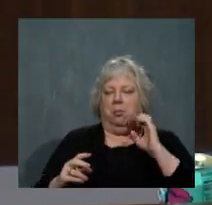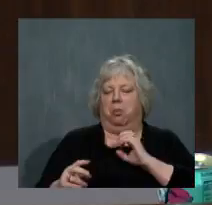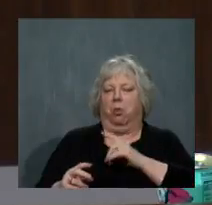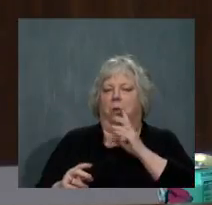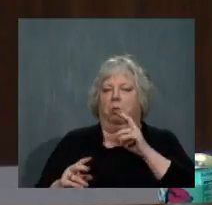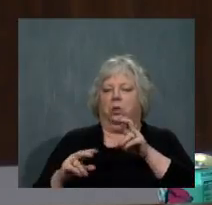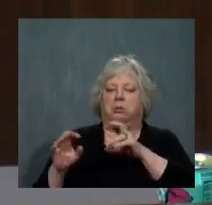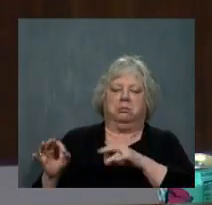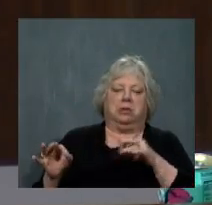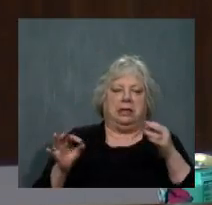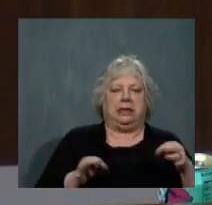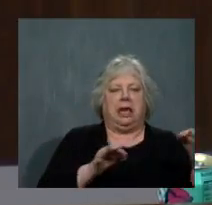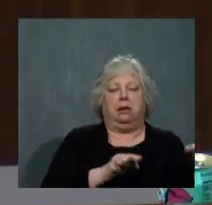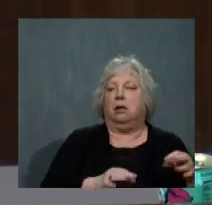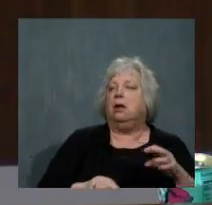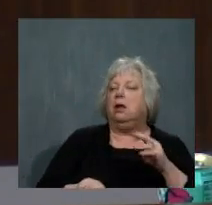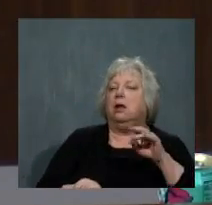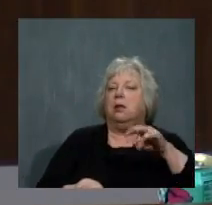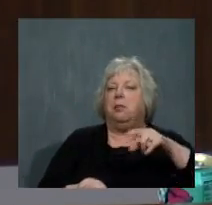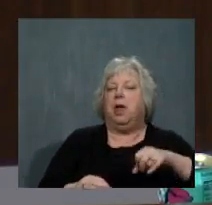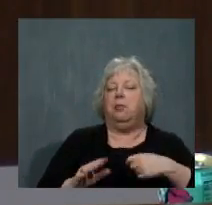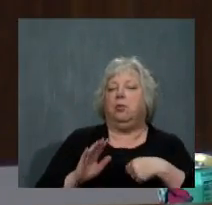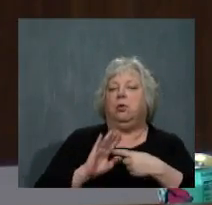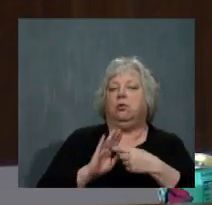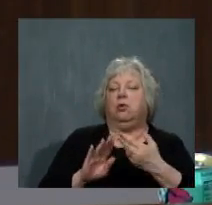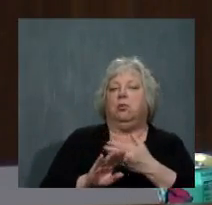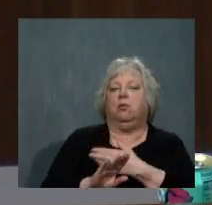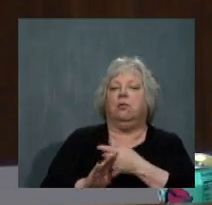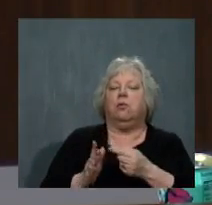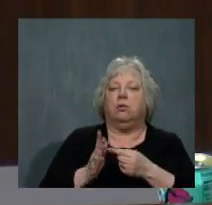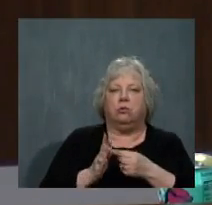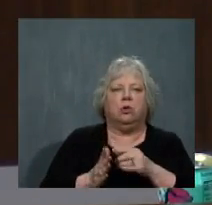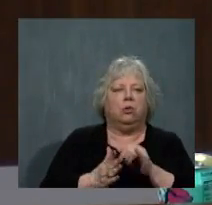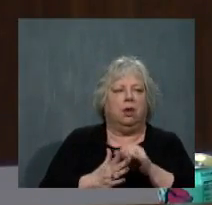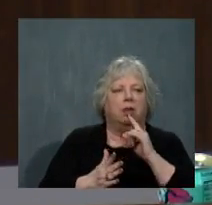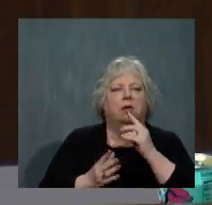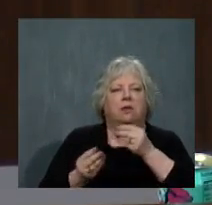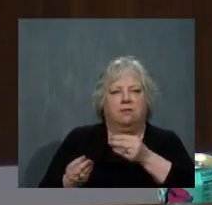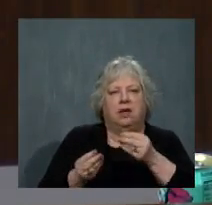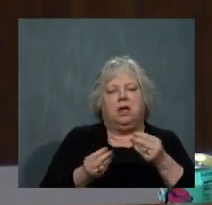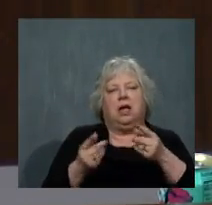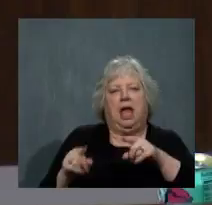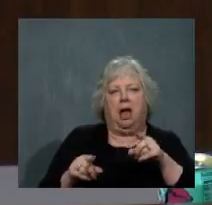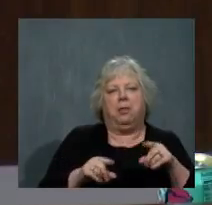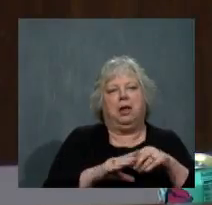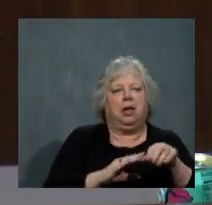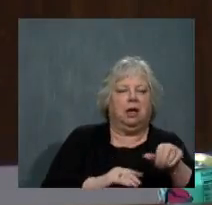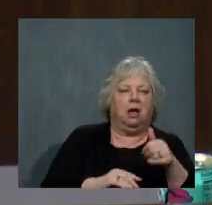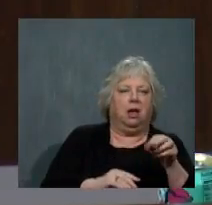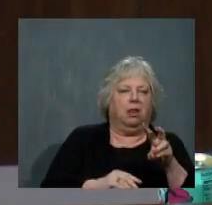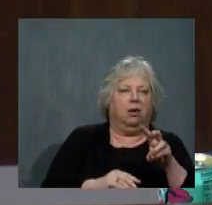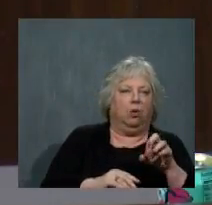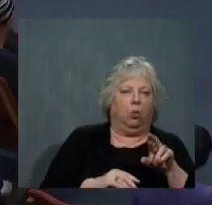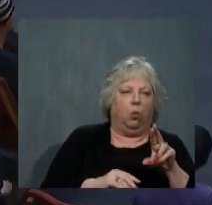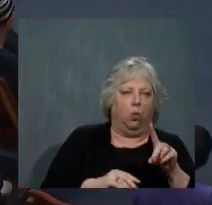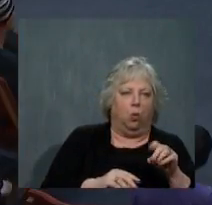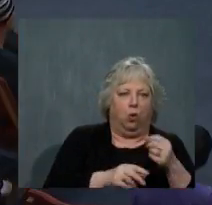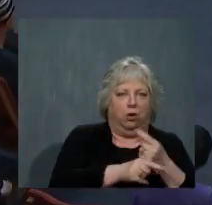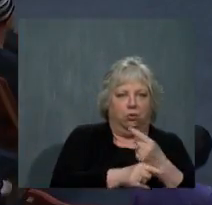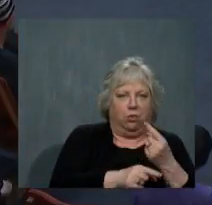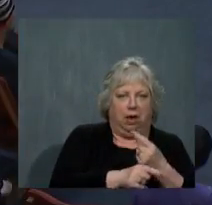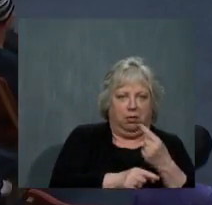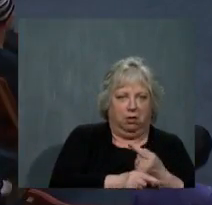decide. The maps that were shown previously, I think, show that there's feeding done in other wards as well on a regular basis. I